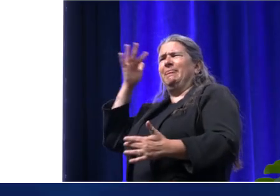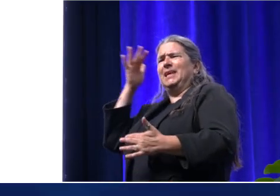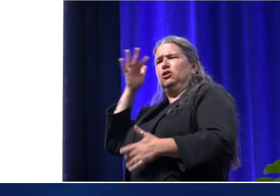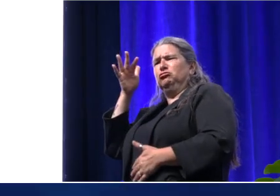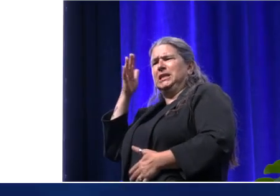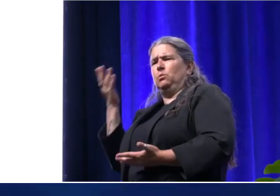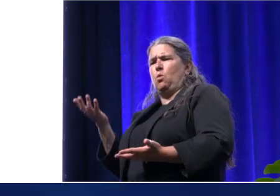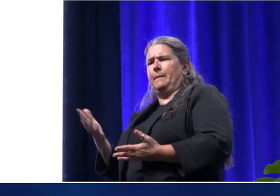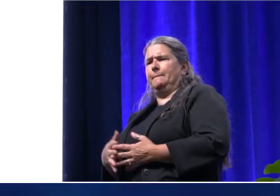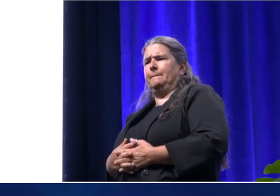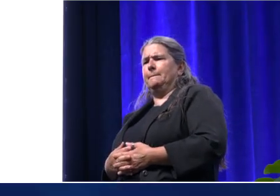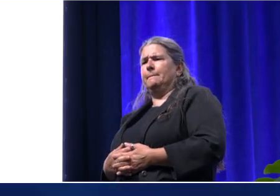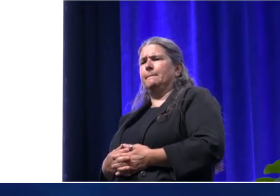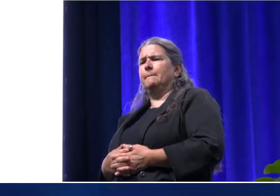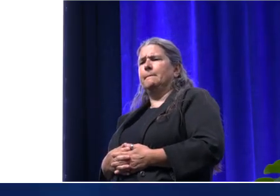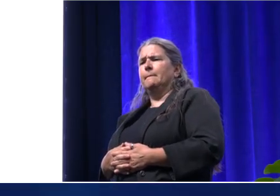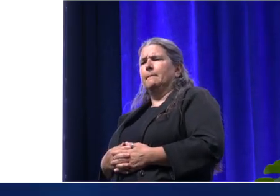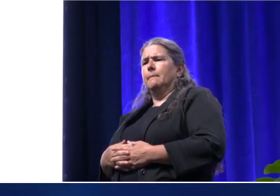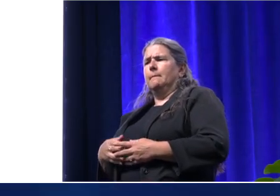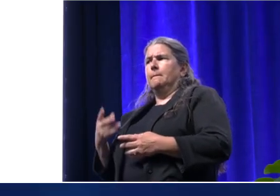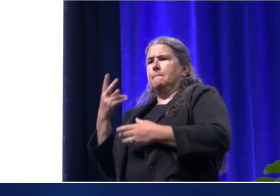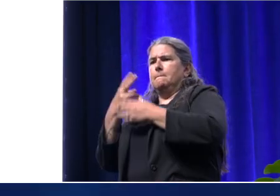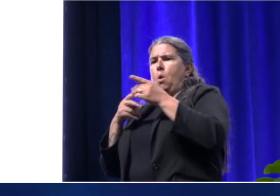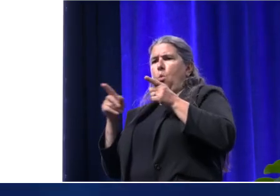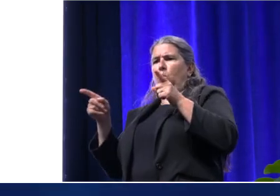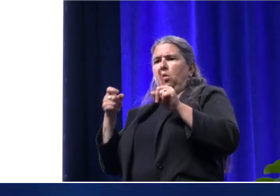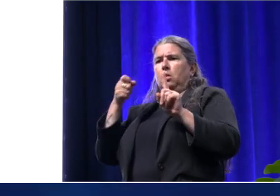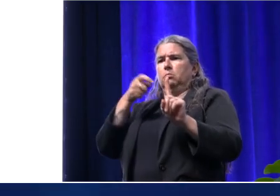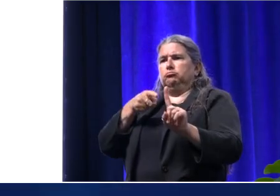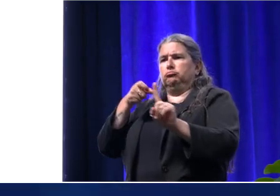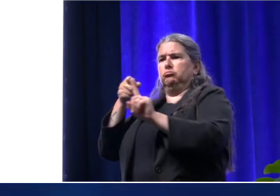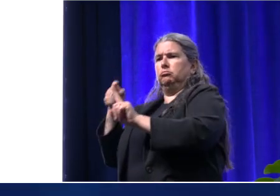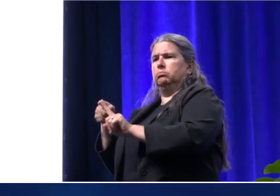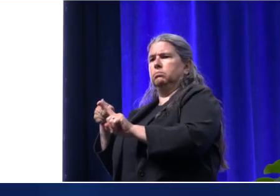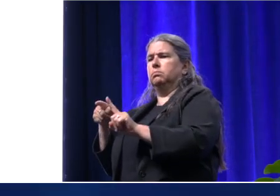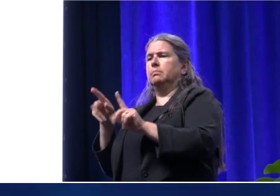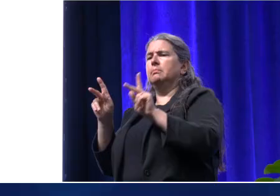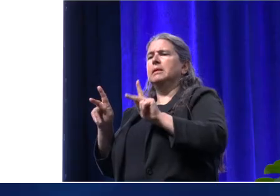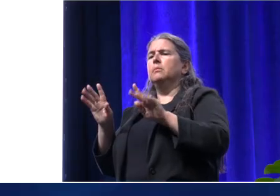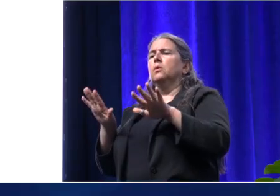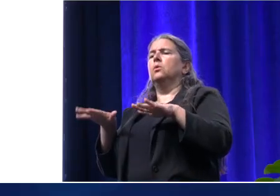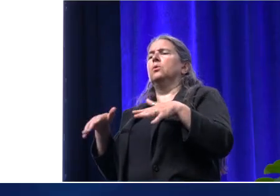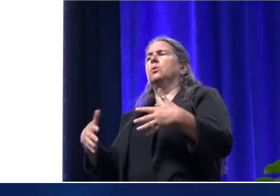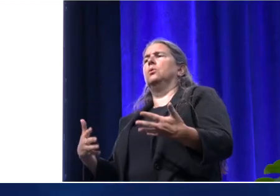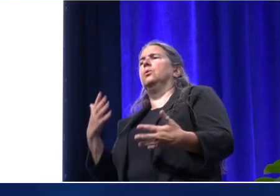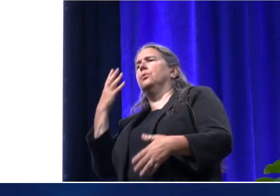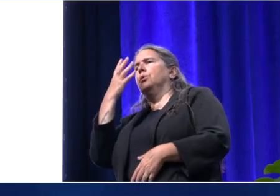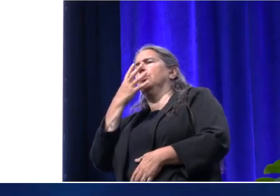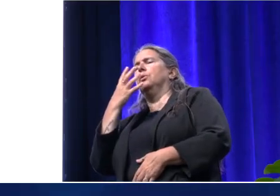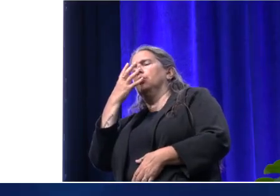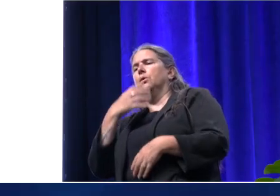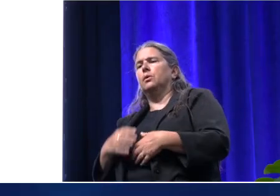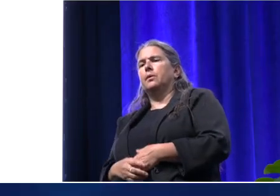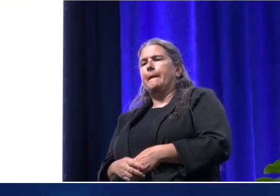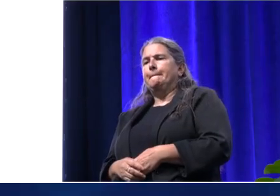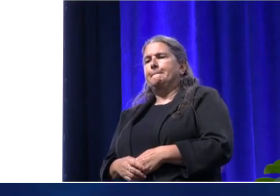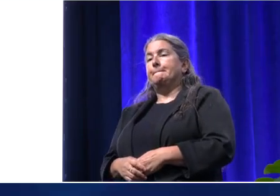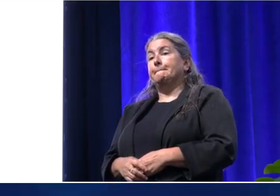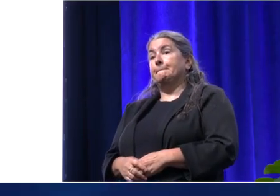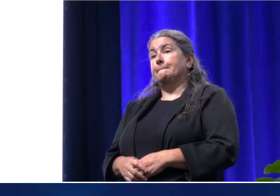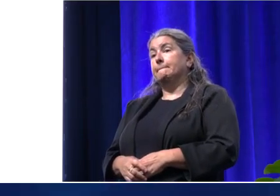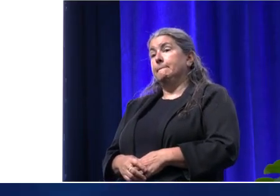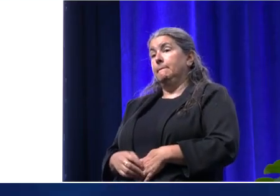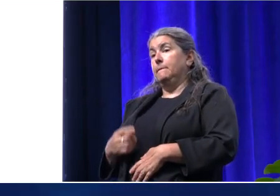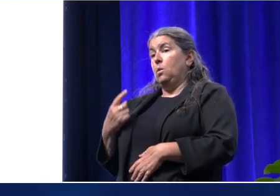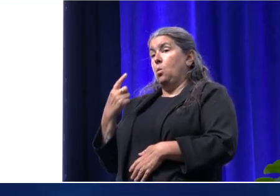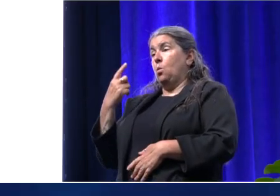adrenergic agonists, basically sedatives. Medetomidine is a really important medication that's used in hospitals. It's called Precedex.